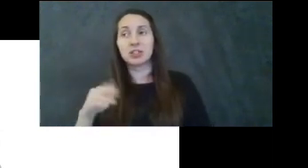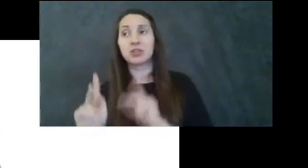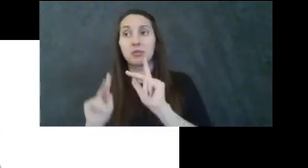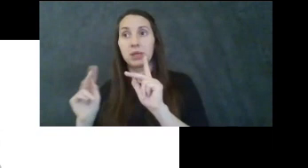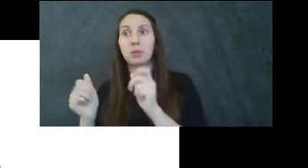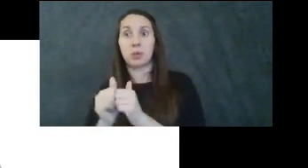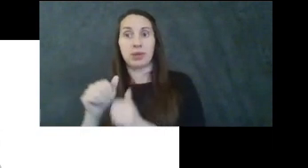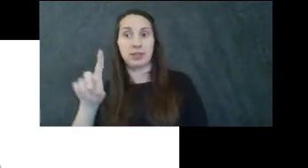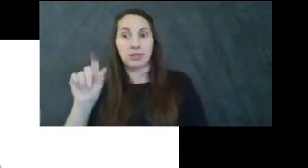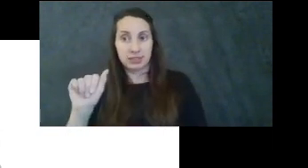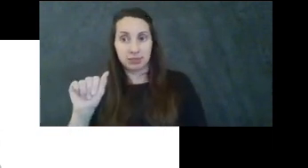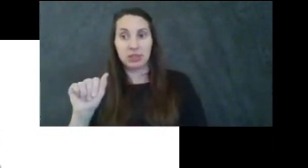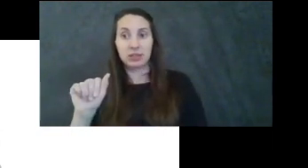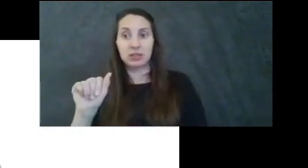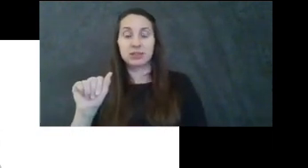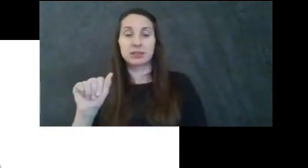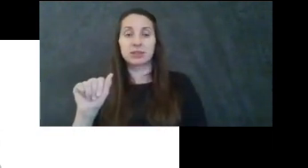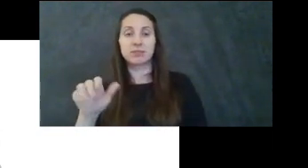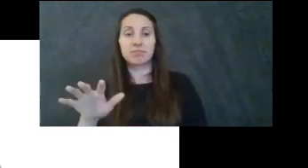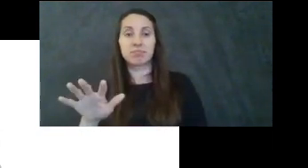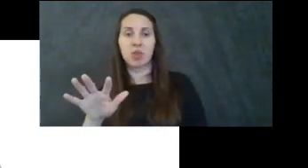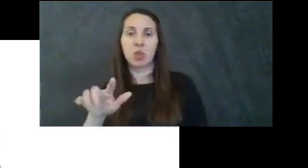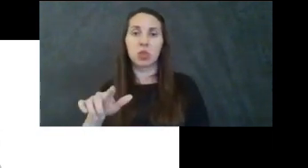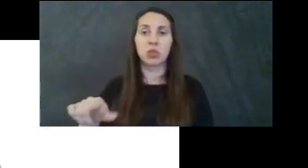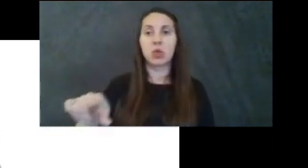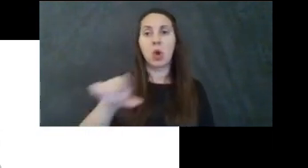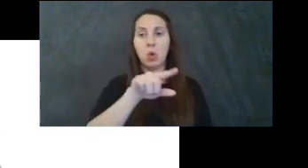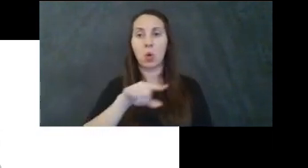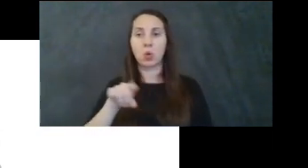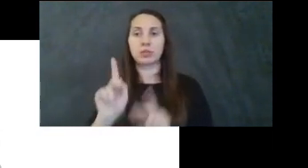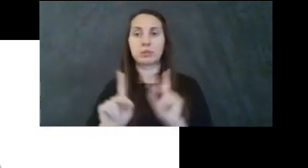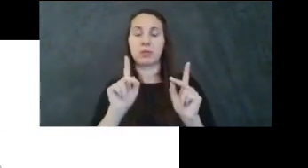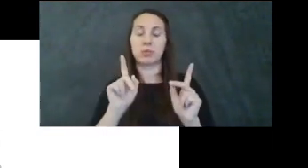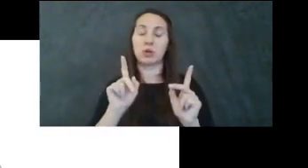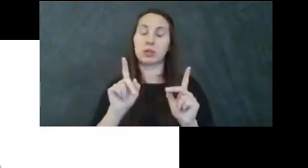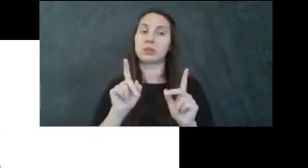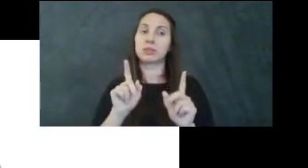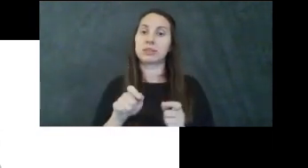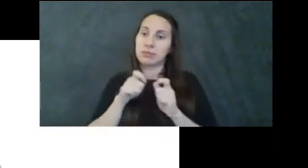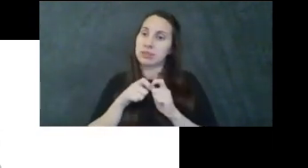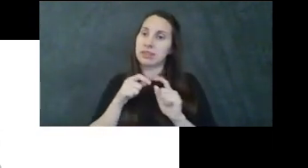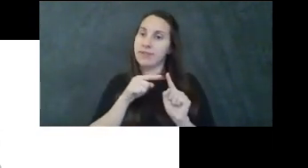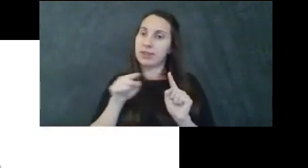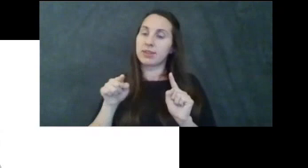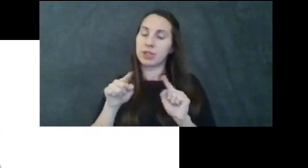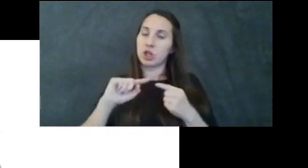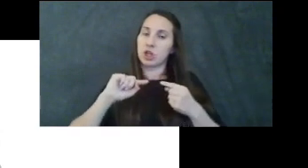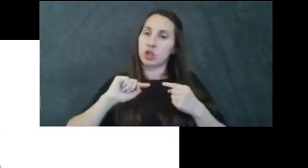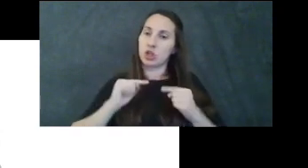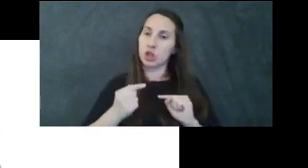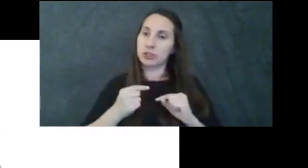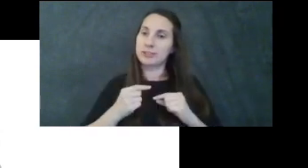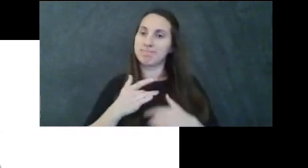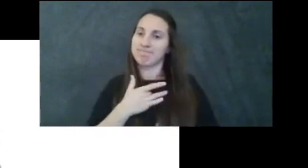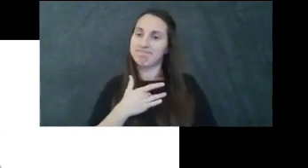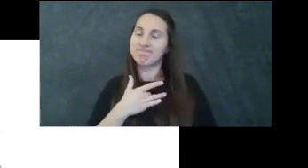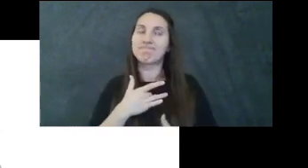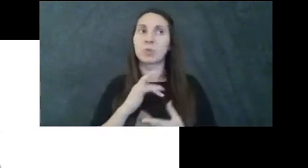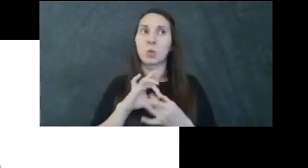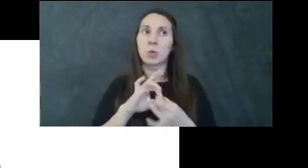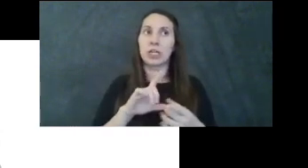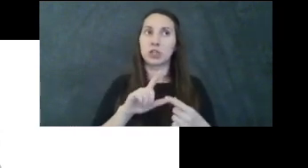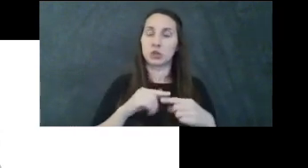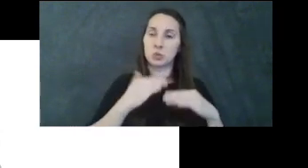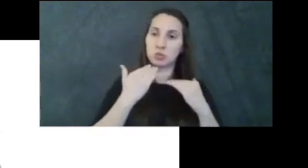were particularly hurt by the having to deal with the restrictions around COVID and what they had to